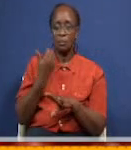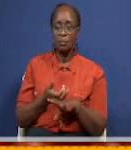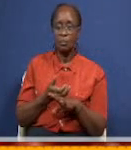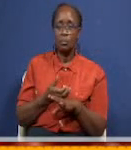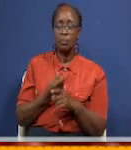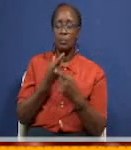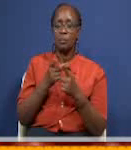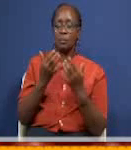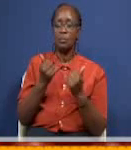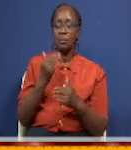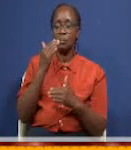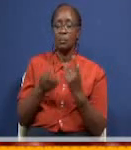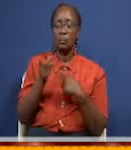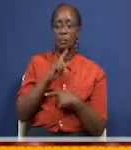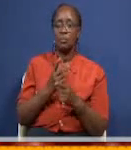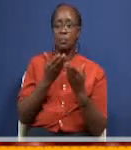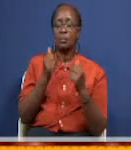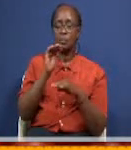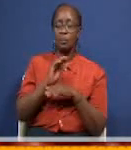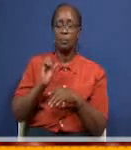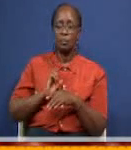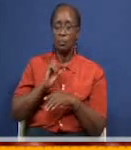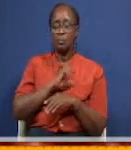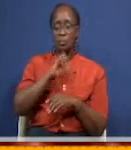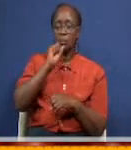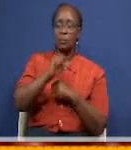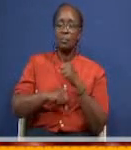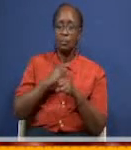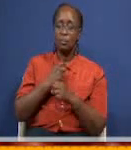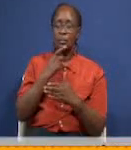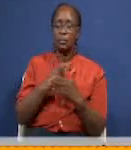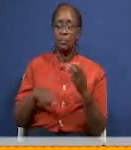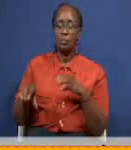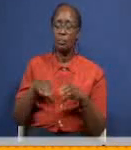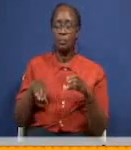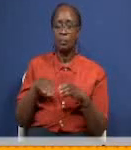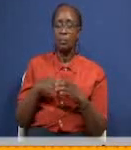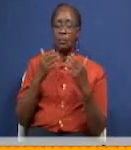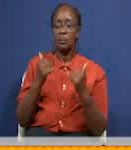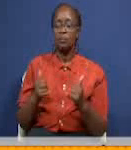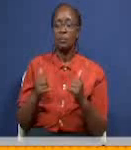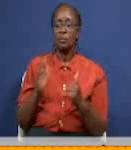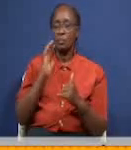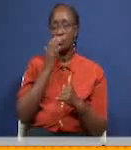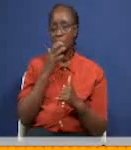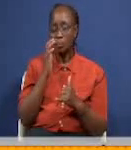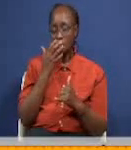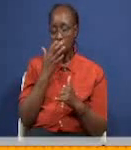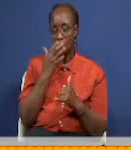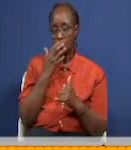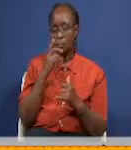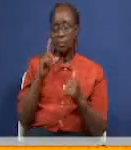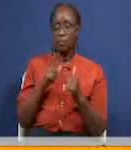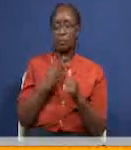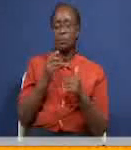But what they need at the end of the day, they will ask their senator for 5 years, what have you done? Na bwana Geoffrey Rigathi Gachagua na ete mutongeri ombere